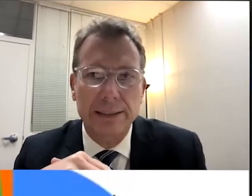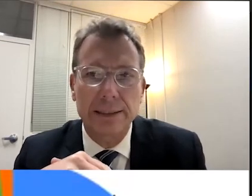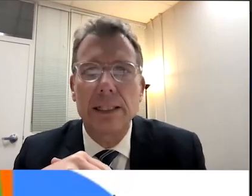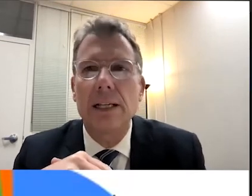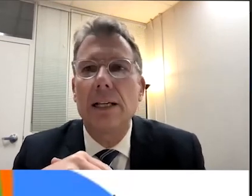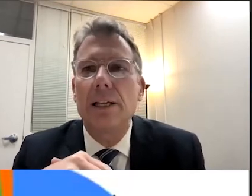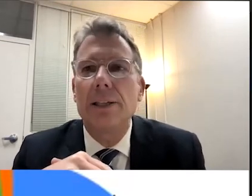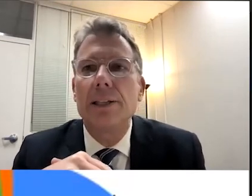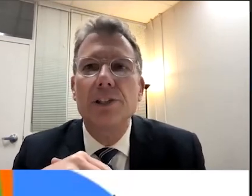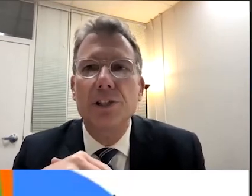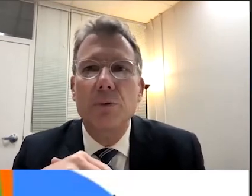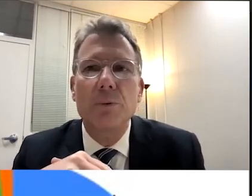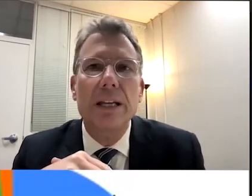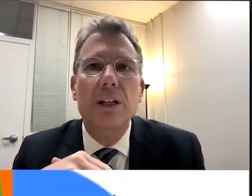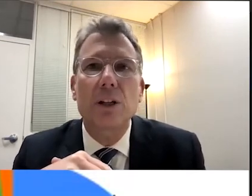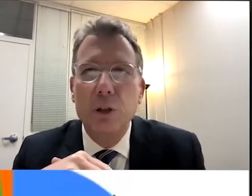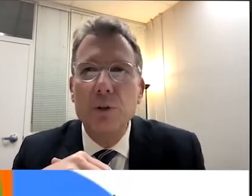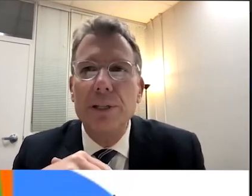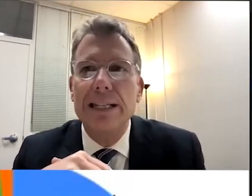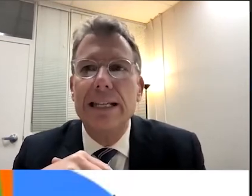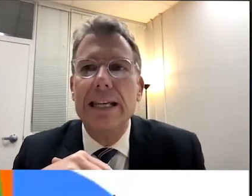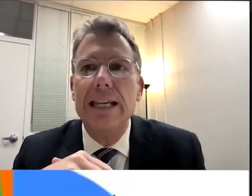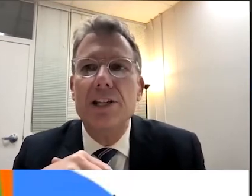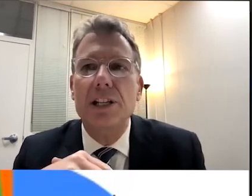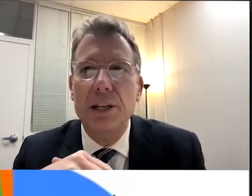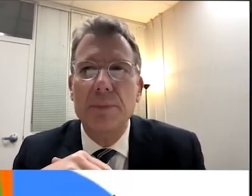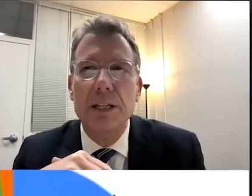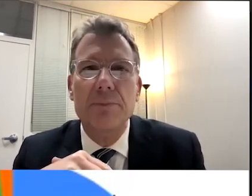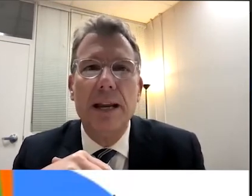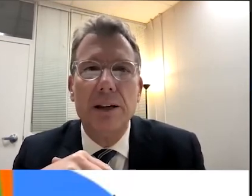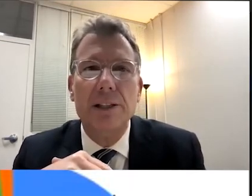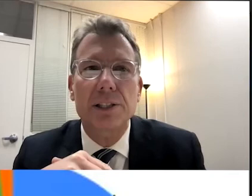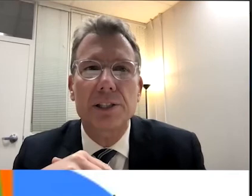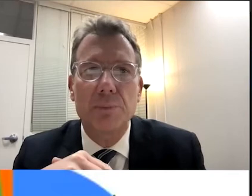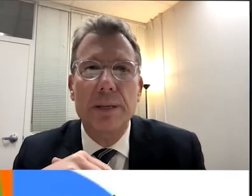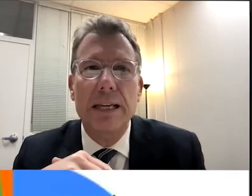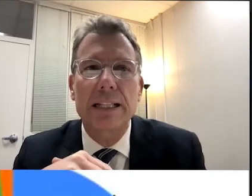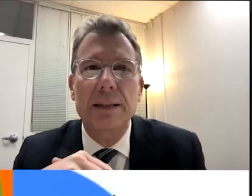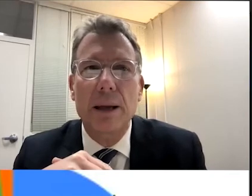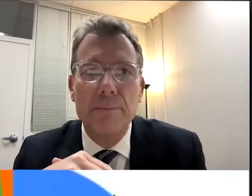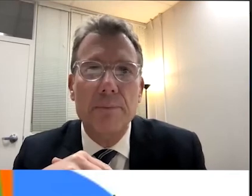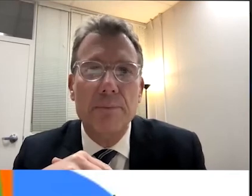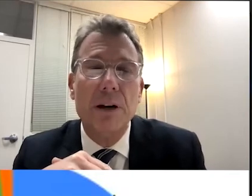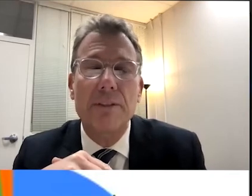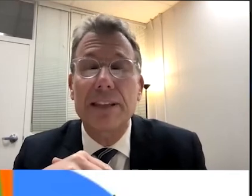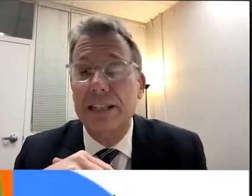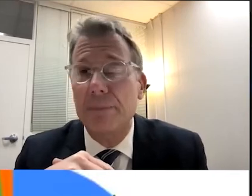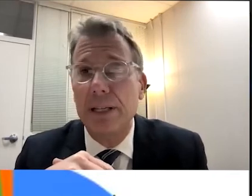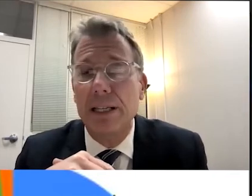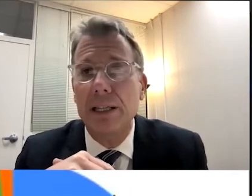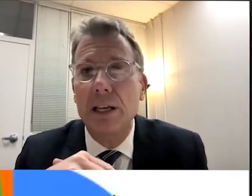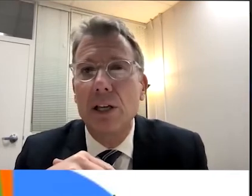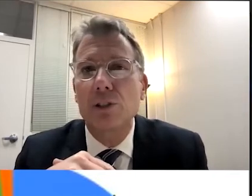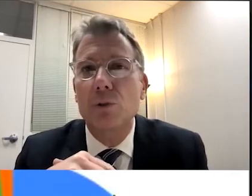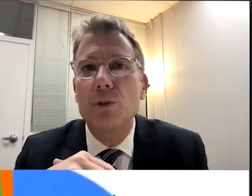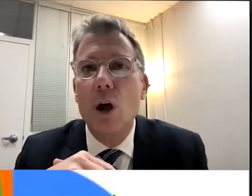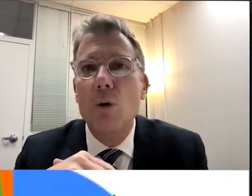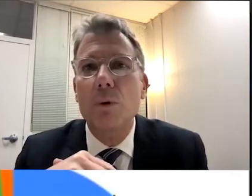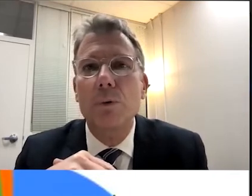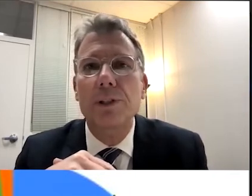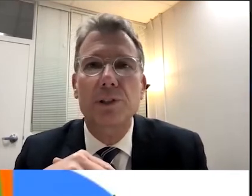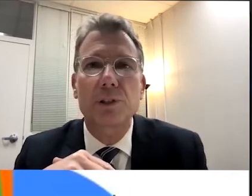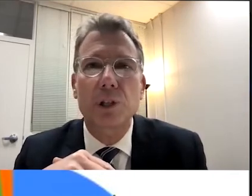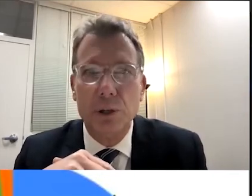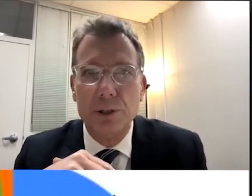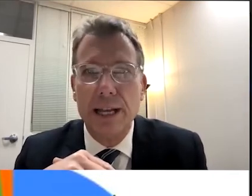PAC. This year, we included each committed parent to be a member of the committee. So no